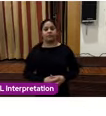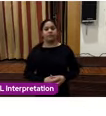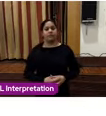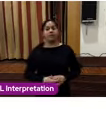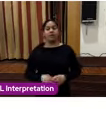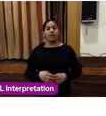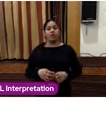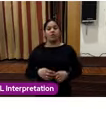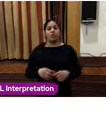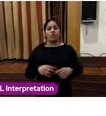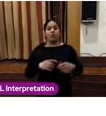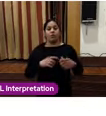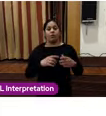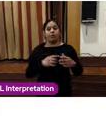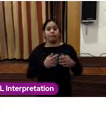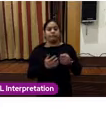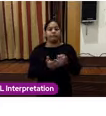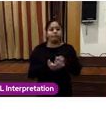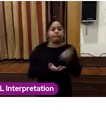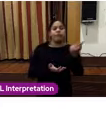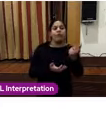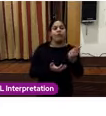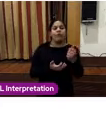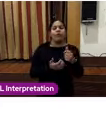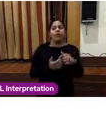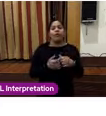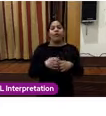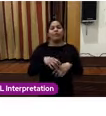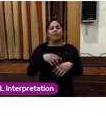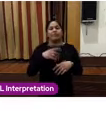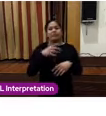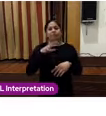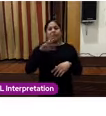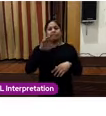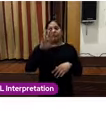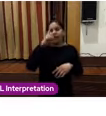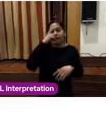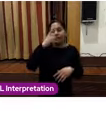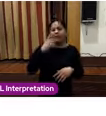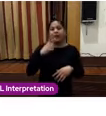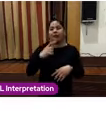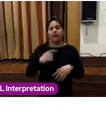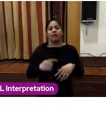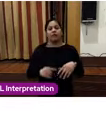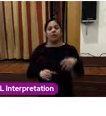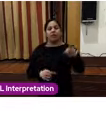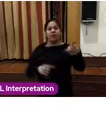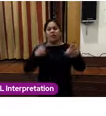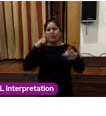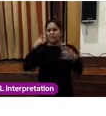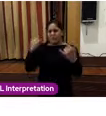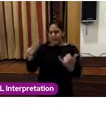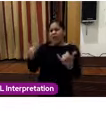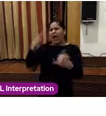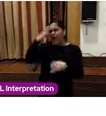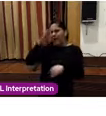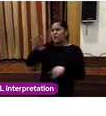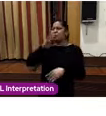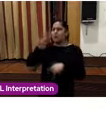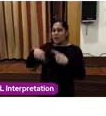our state government little bit, you know, whether it's 5 cents, etc. But just the interim. I mean, I know what you're talking